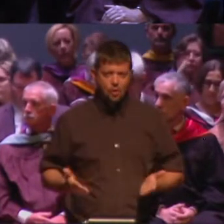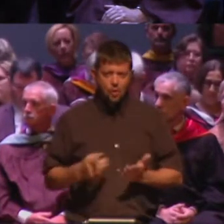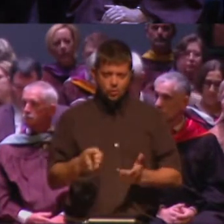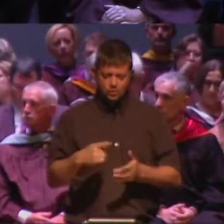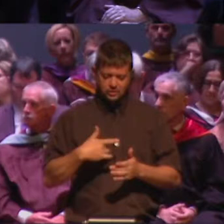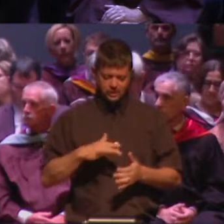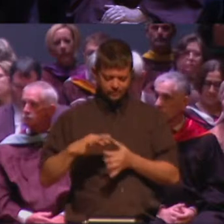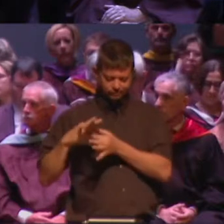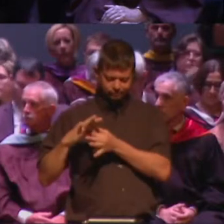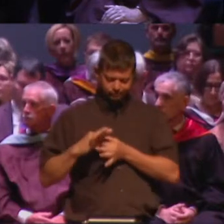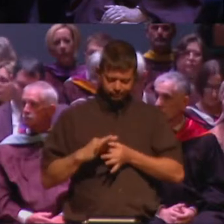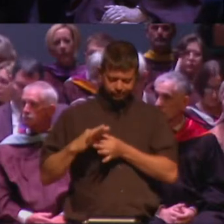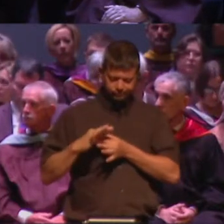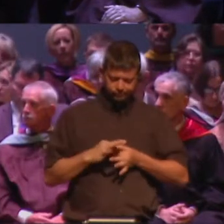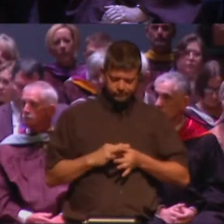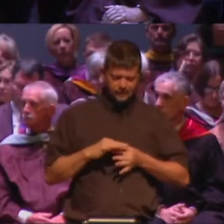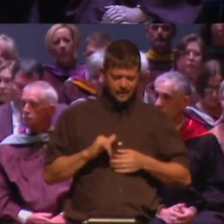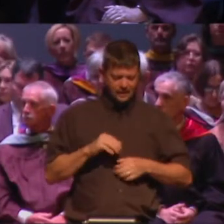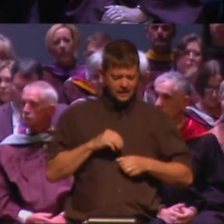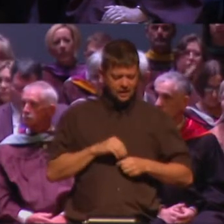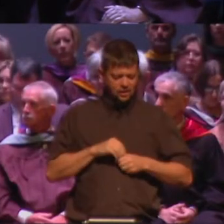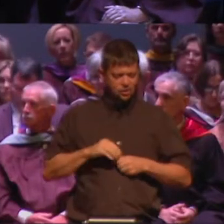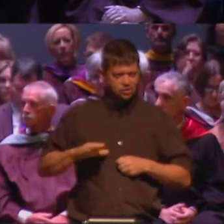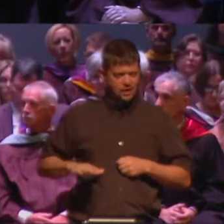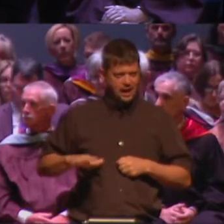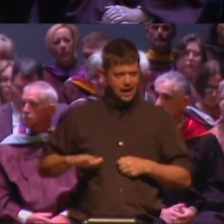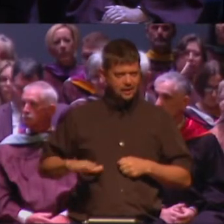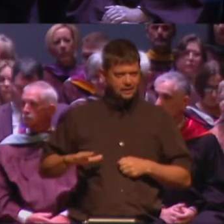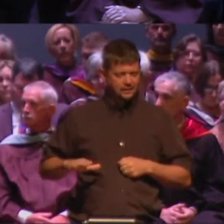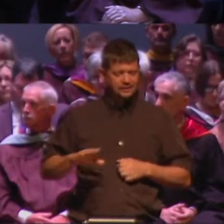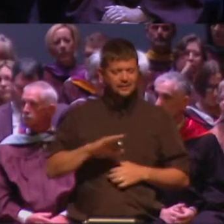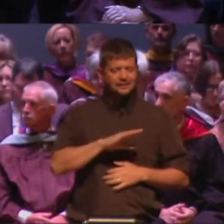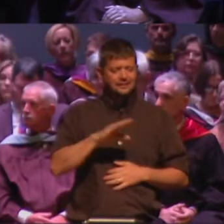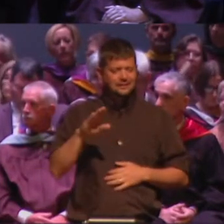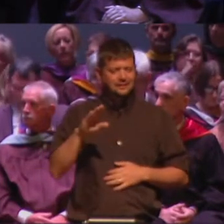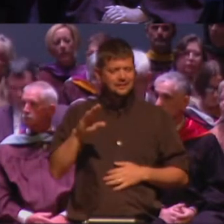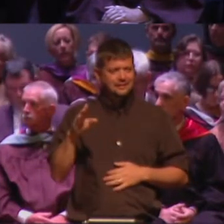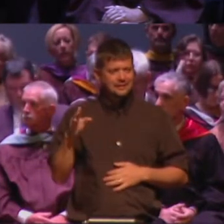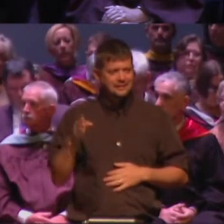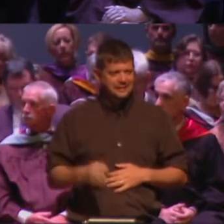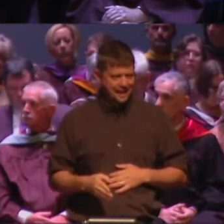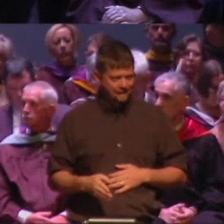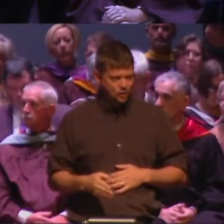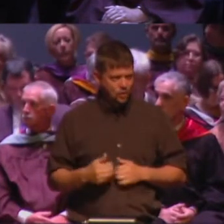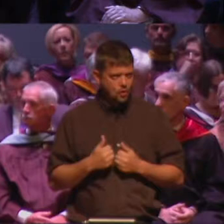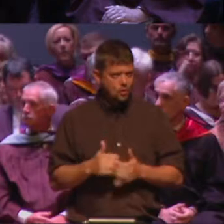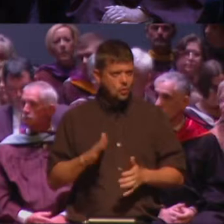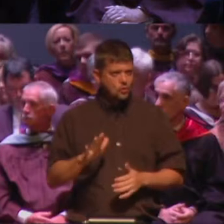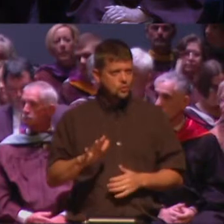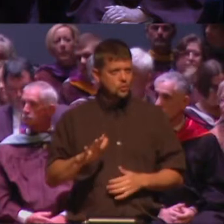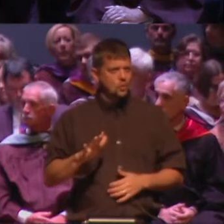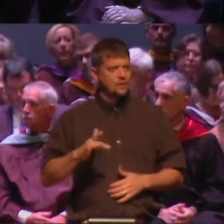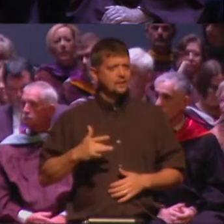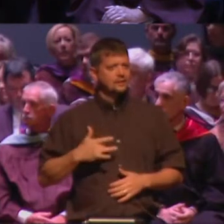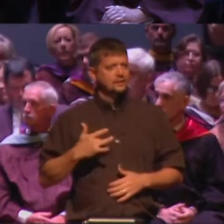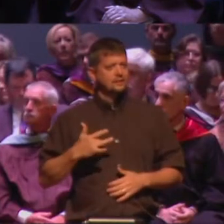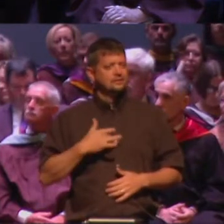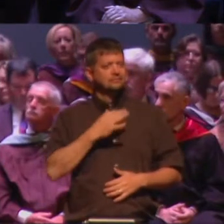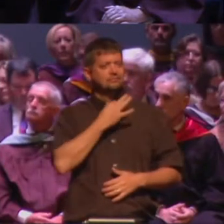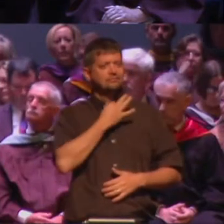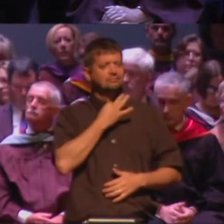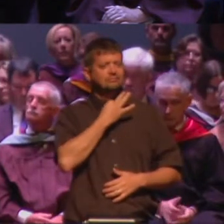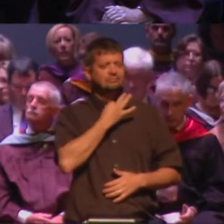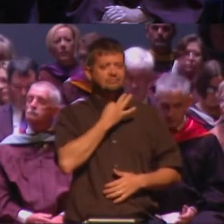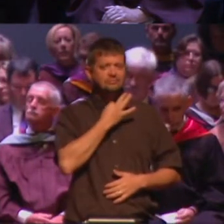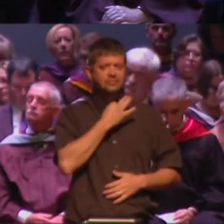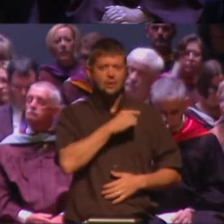that inner child and never, ever lose your sense of curiosity. We must